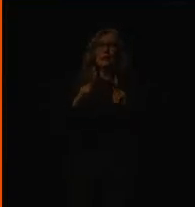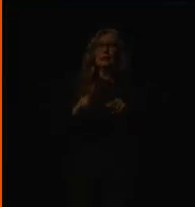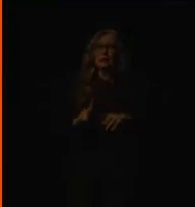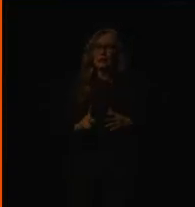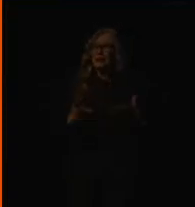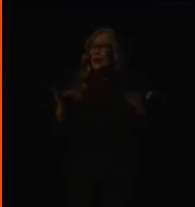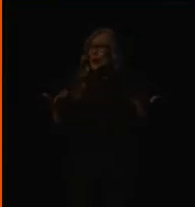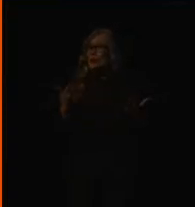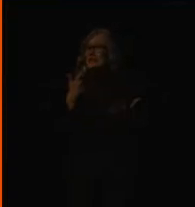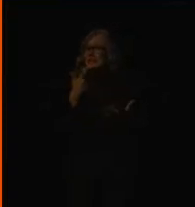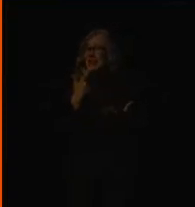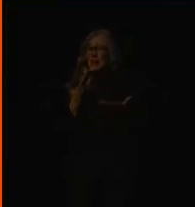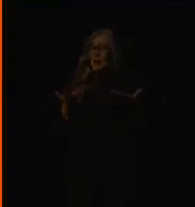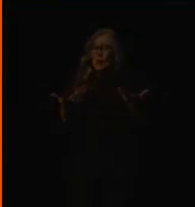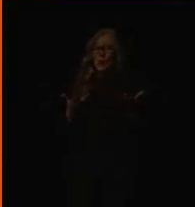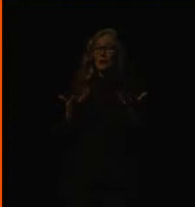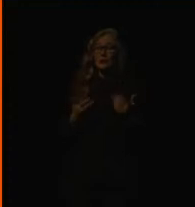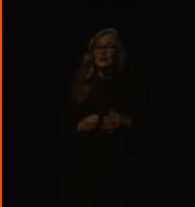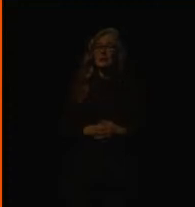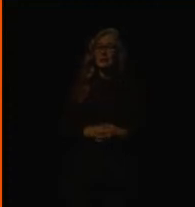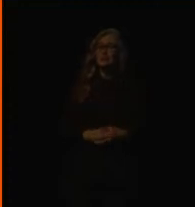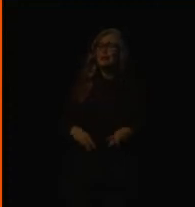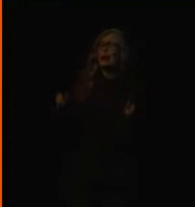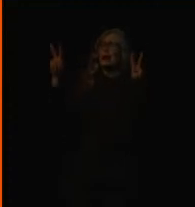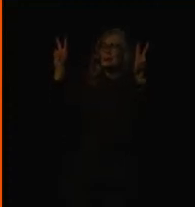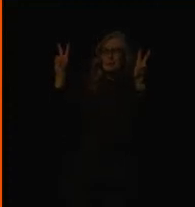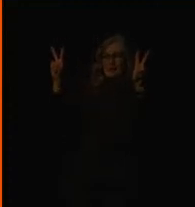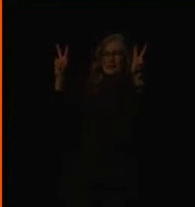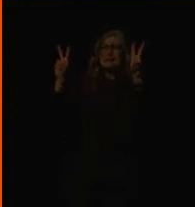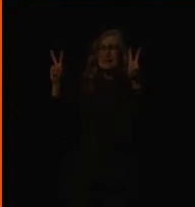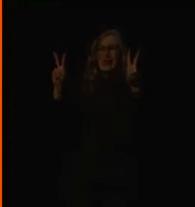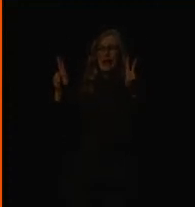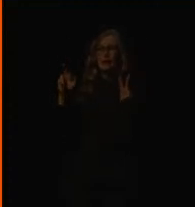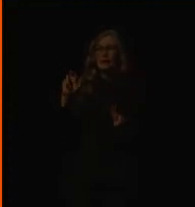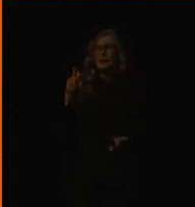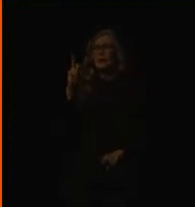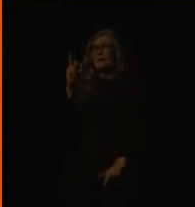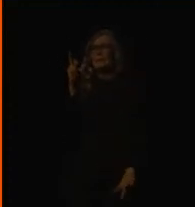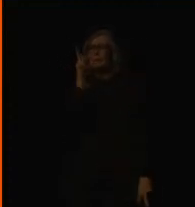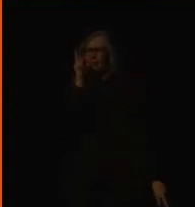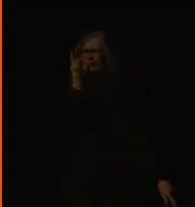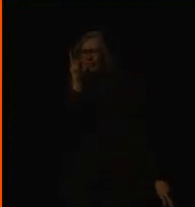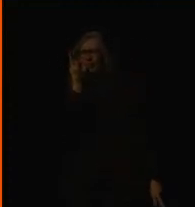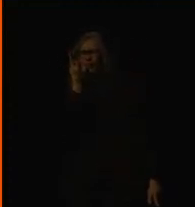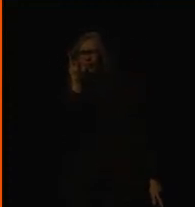voice, I think it would be peace out, mother.